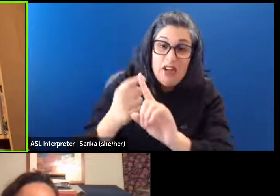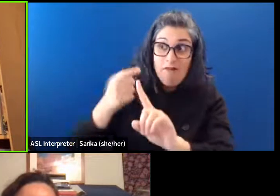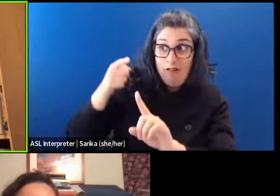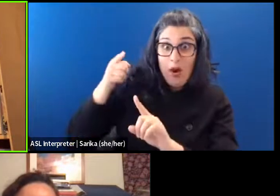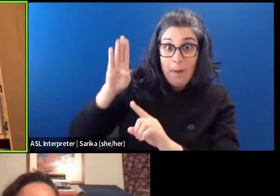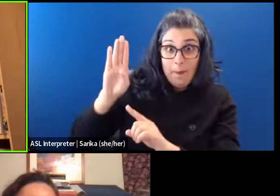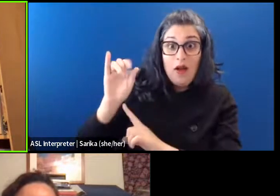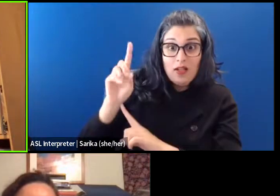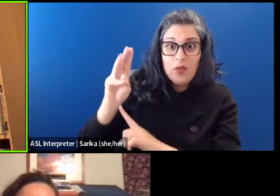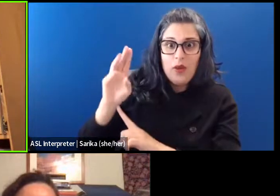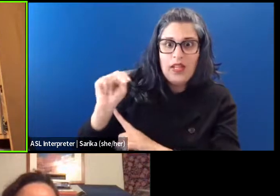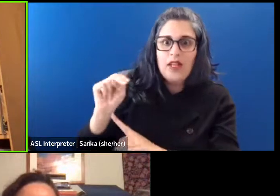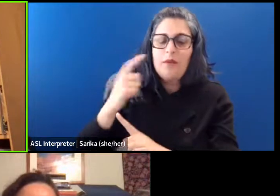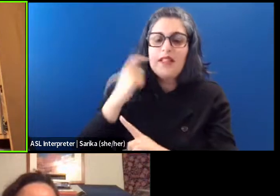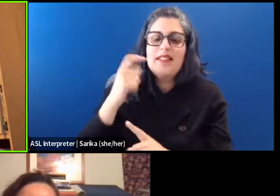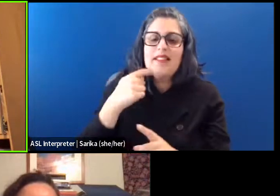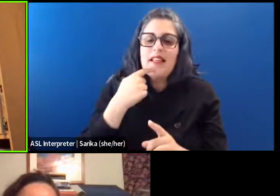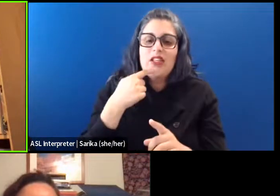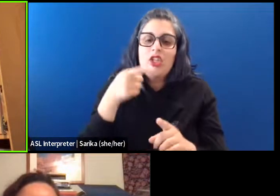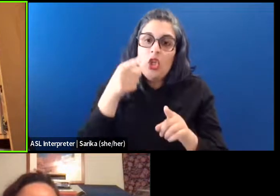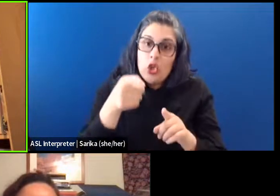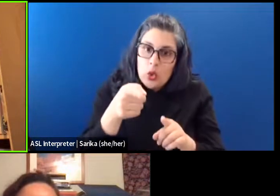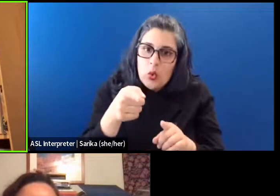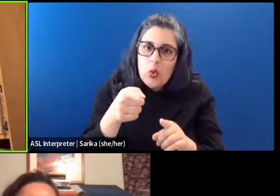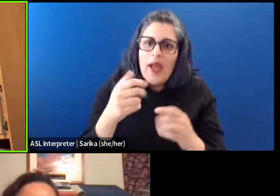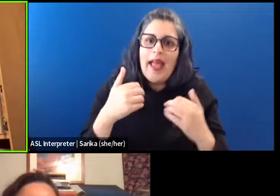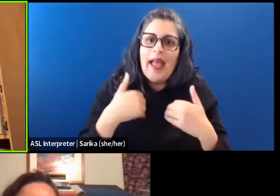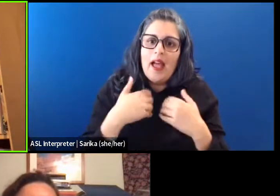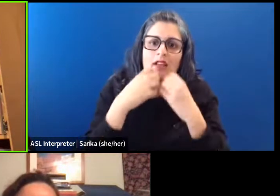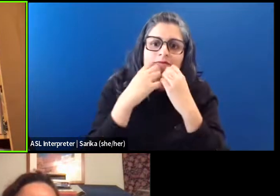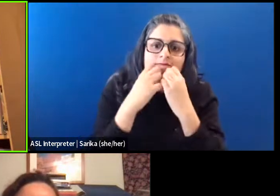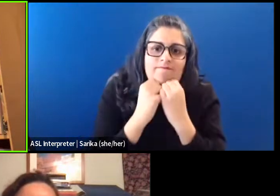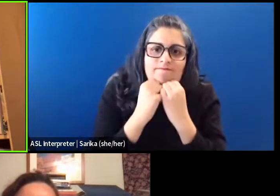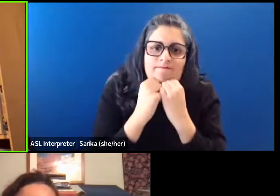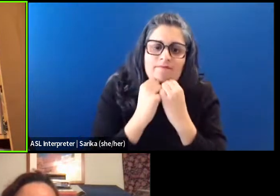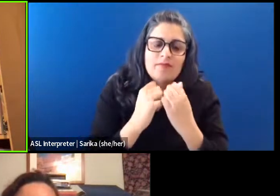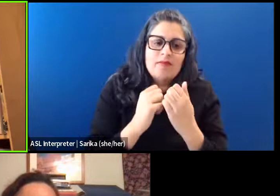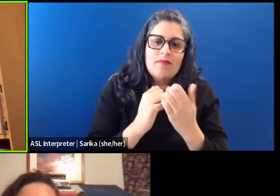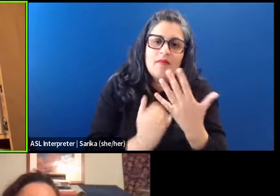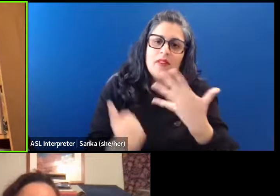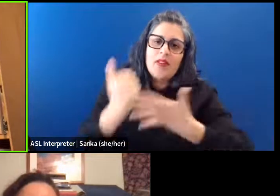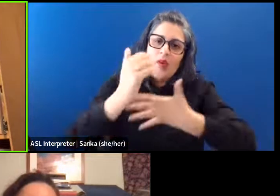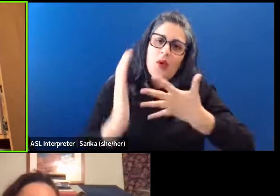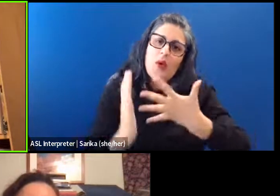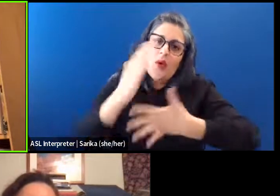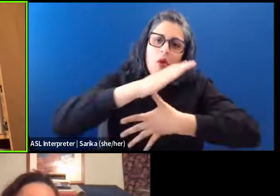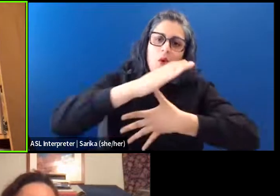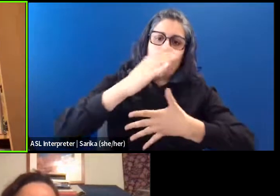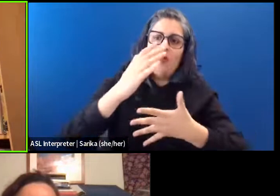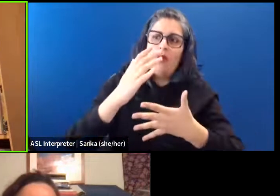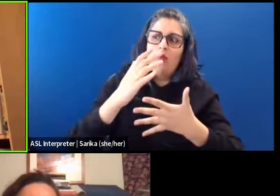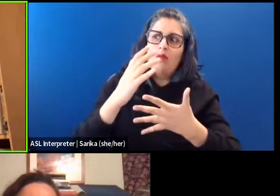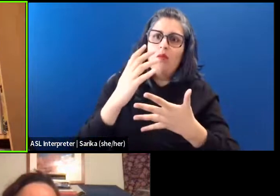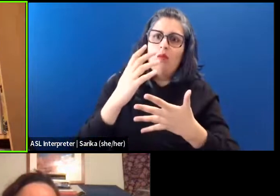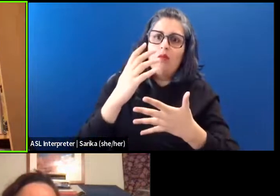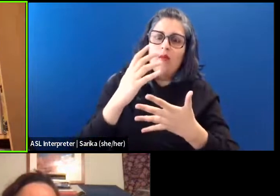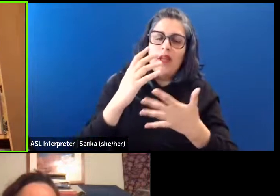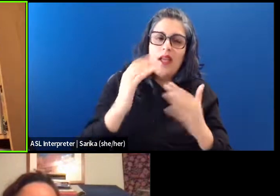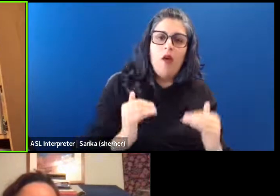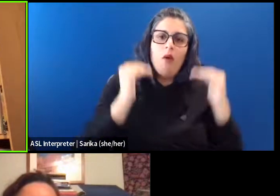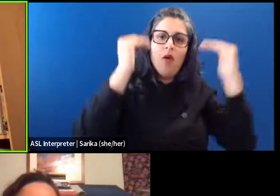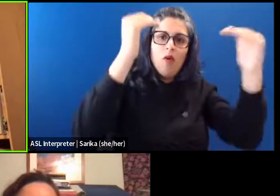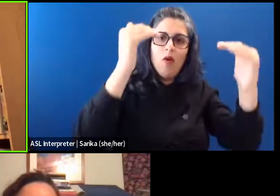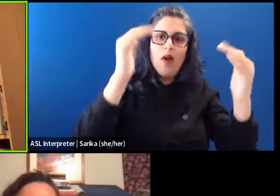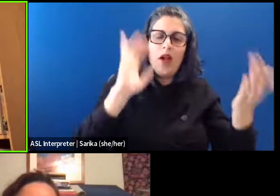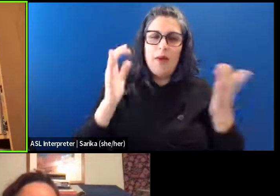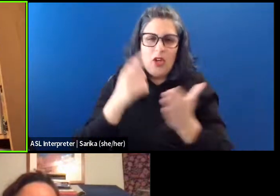I think it does say you have value over and above what you do, but in who